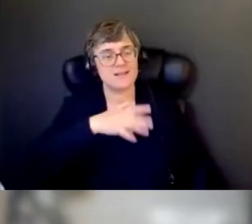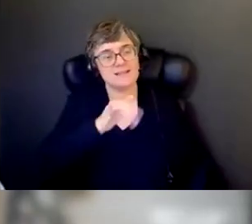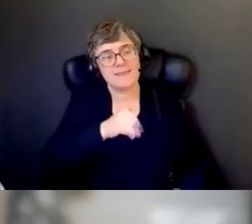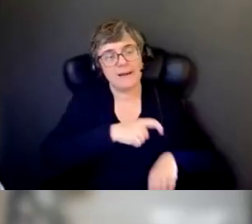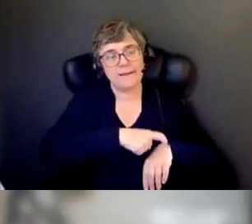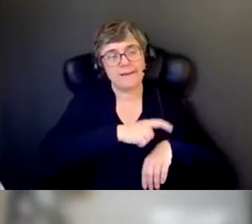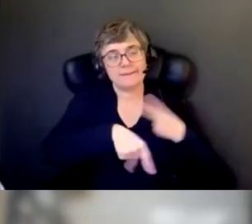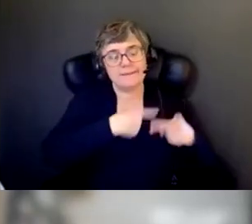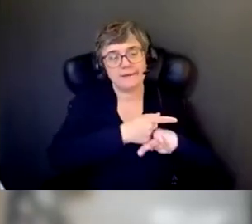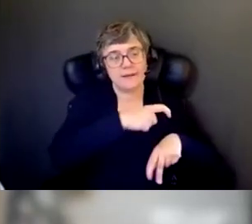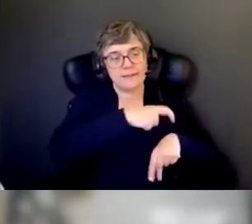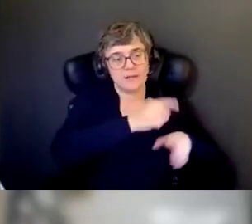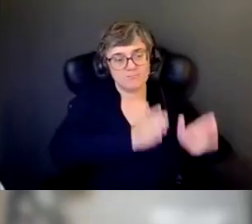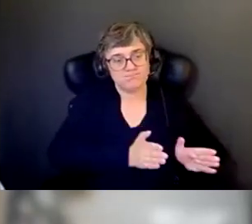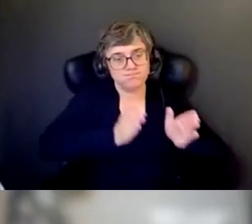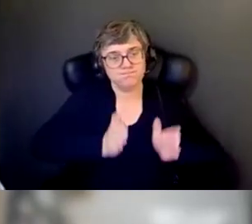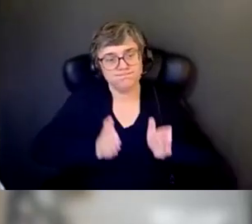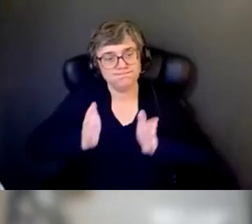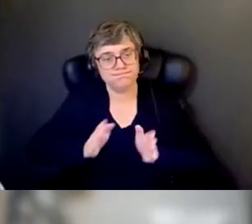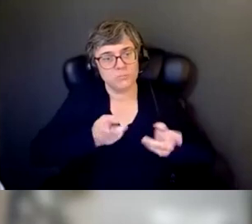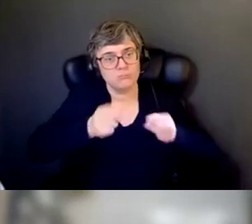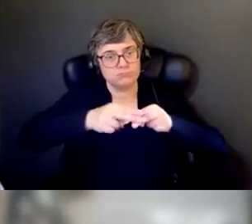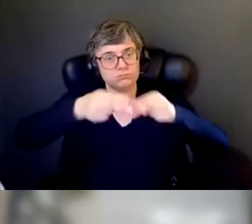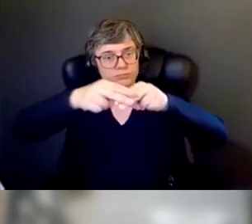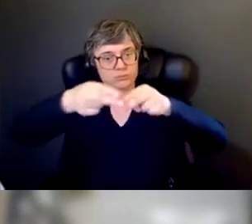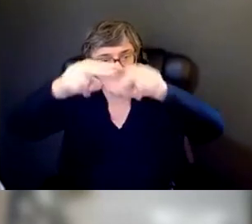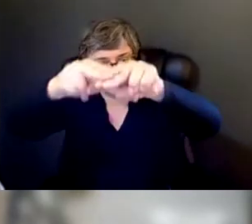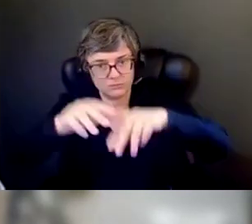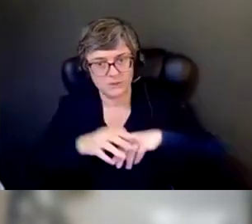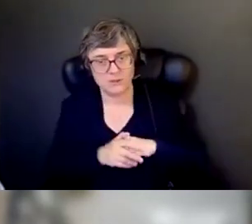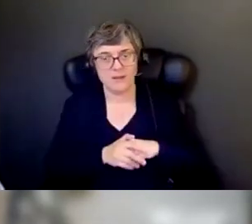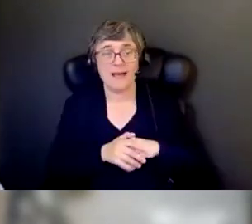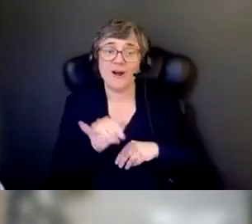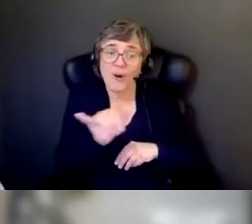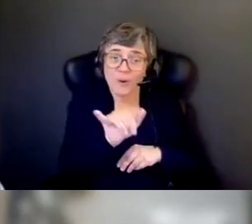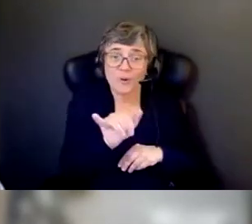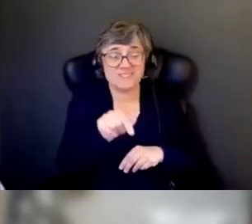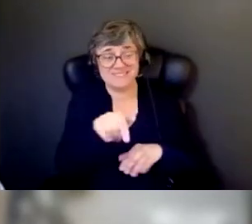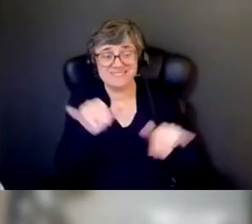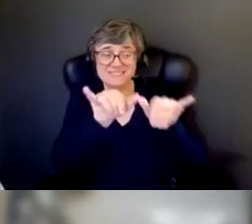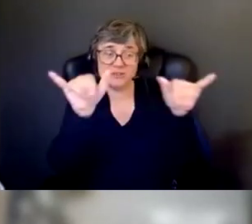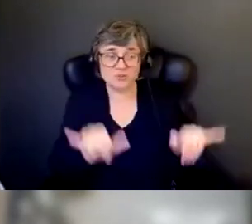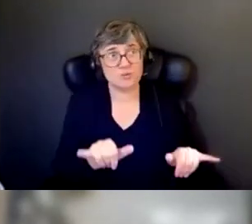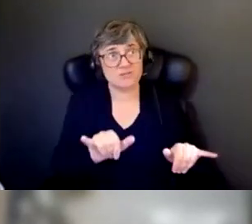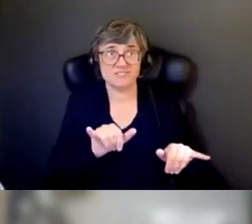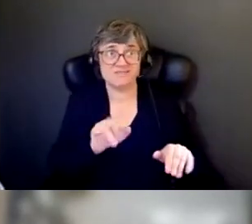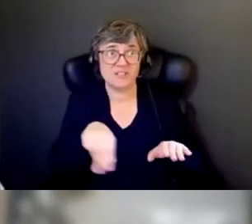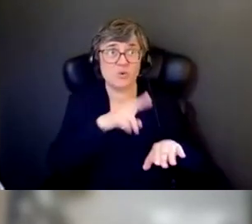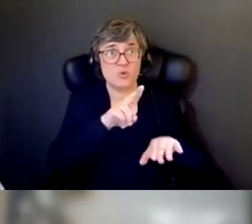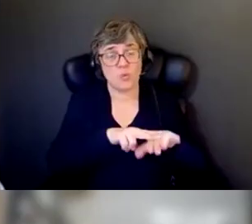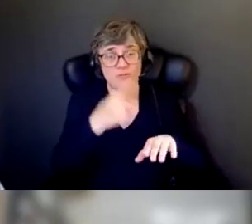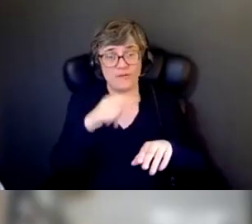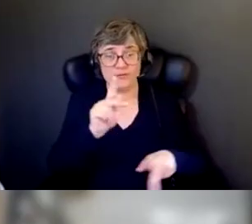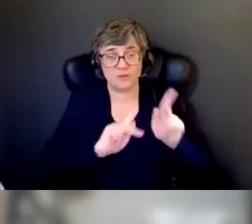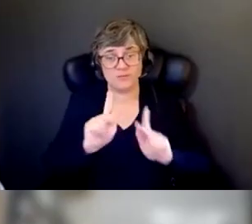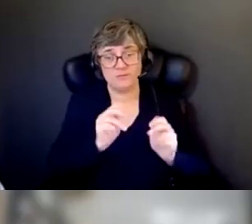hidden, it is structurally normalized, and that dynamic is what we really have to surface. Thank you. Thank you so much. And we'll get into the